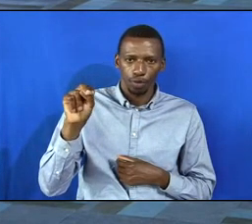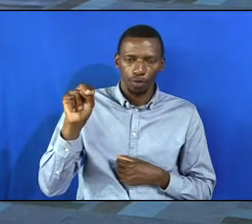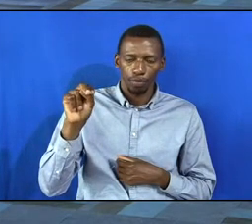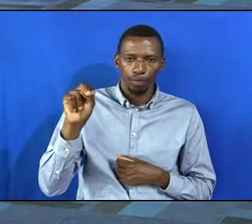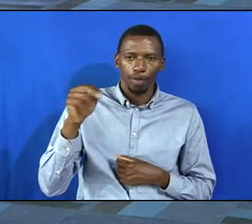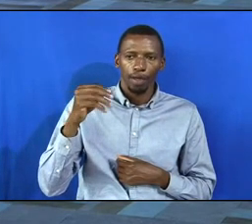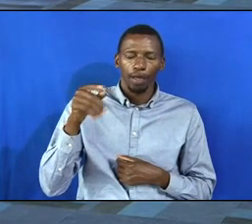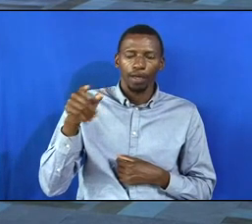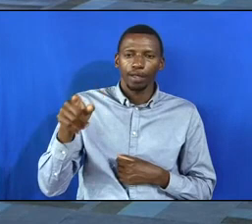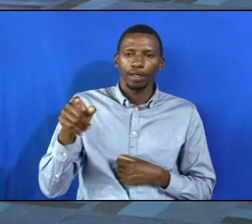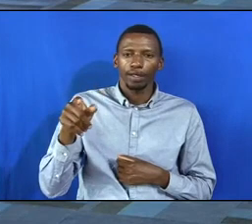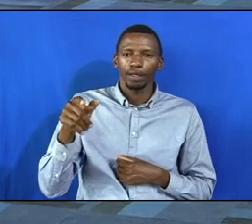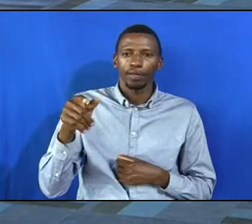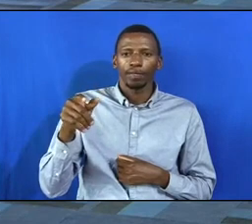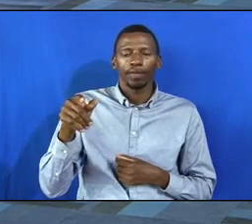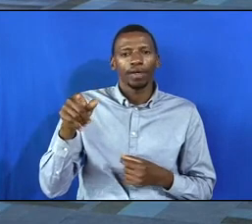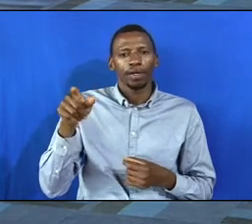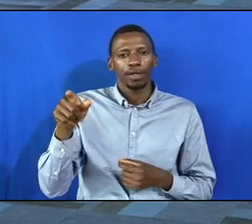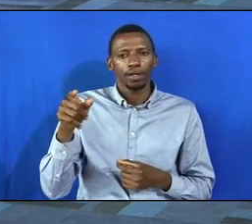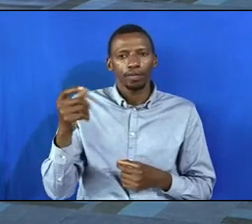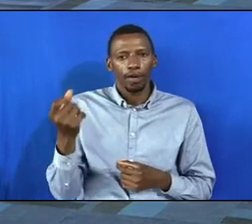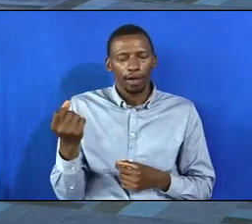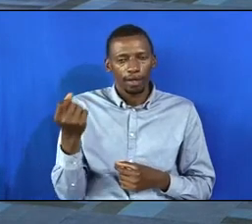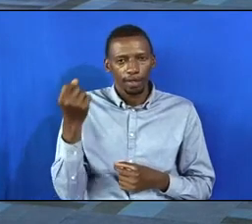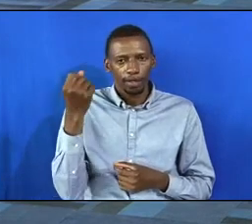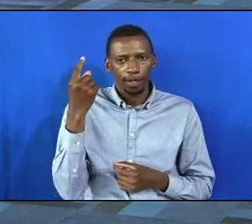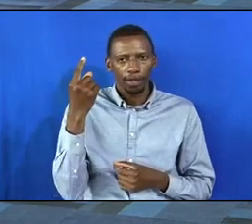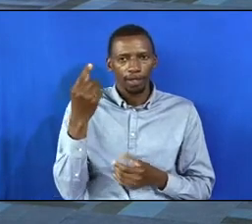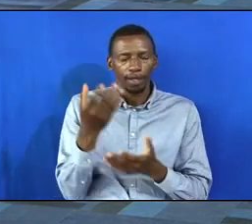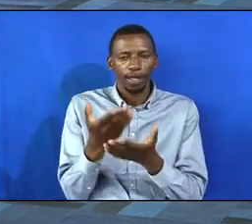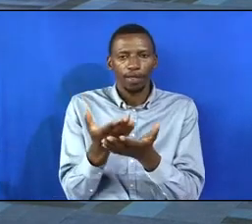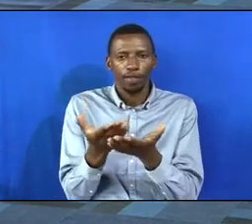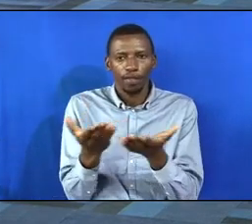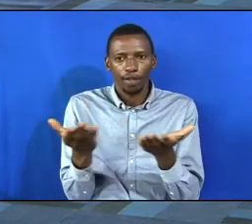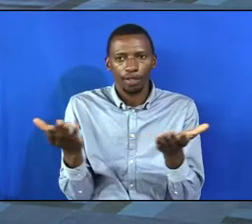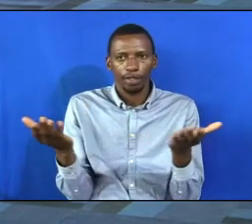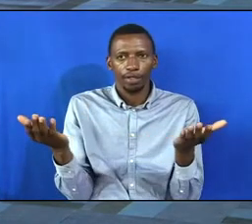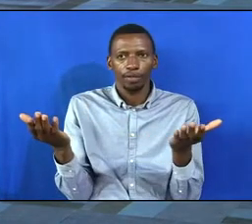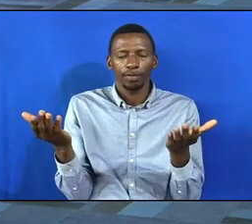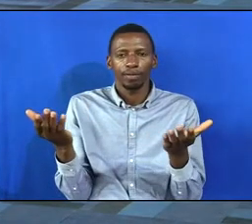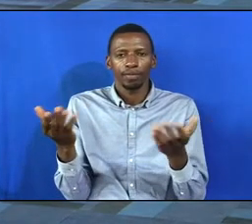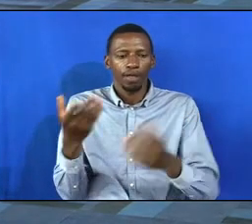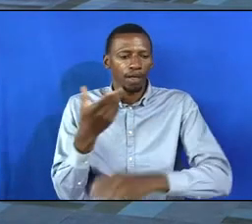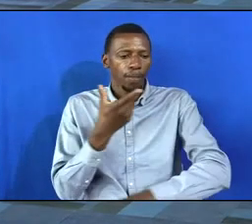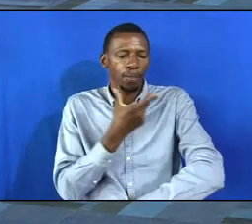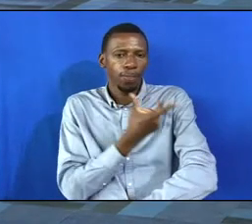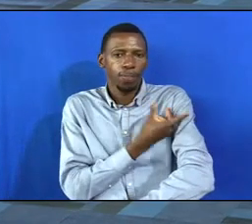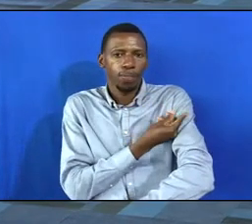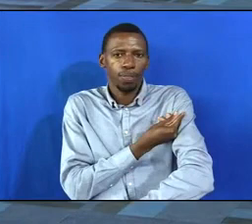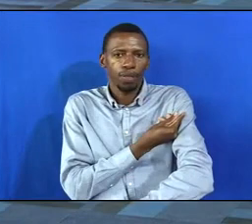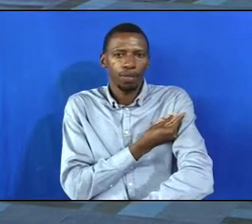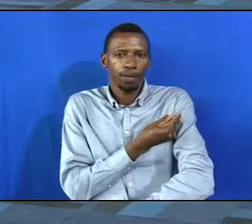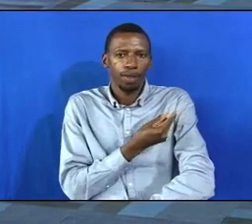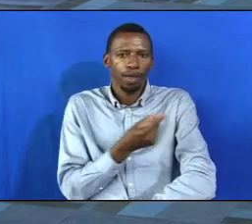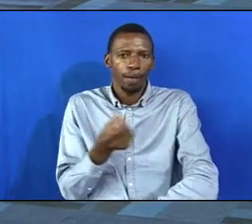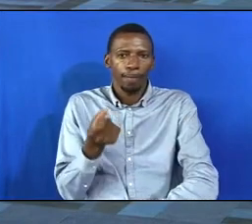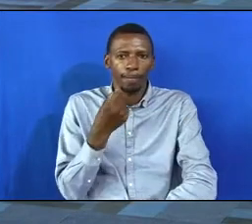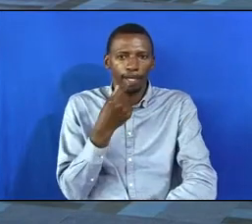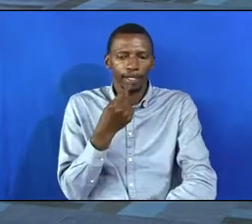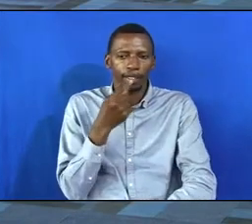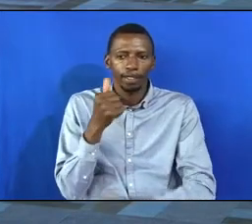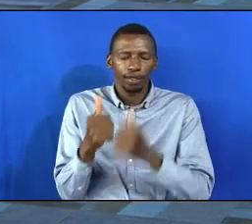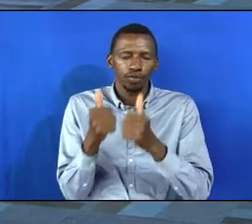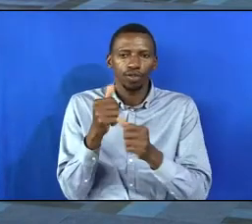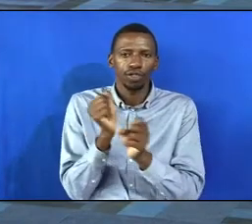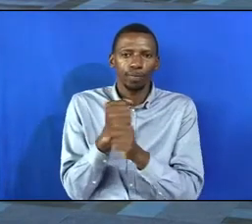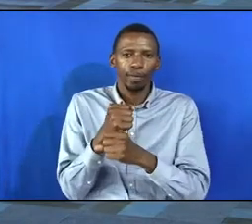with the discovery of these anesthetics. Anesthesia, we know what it is. I myself, I know how important